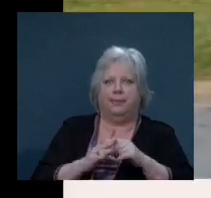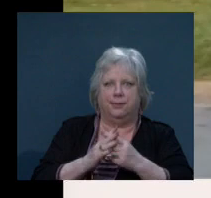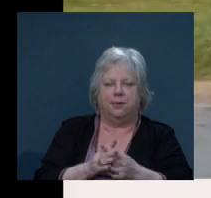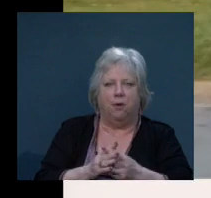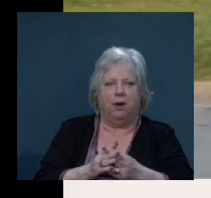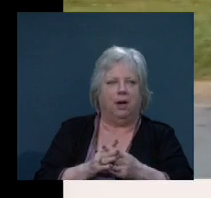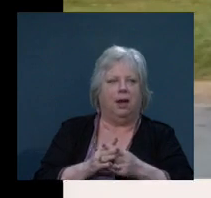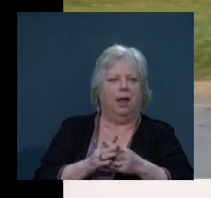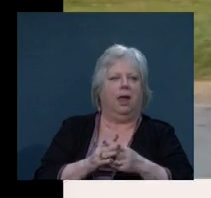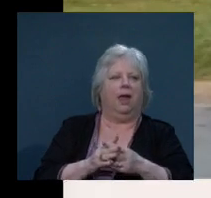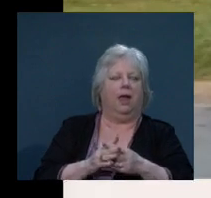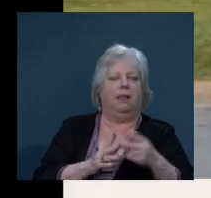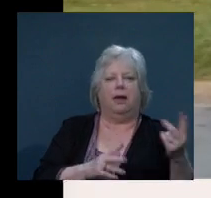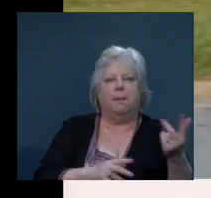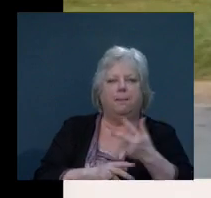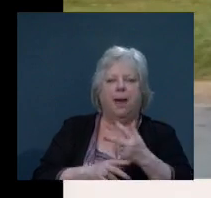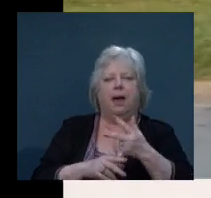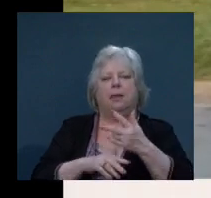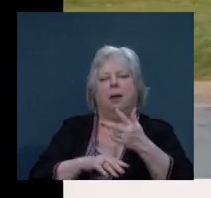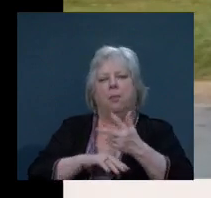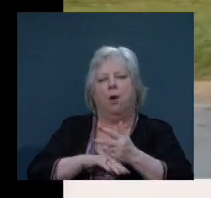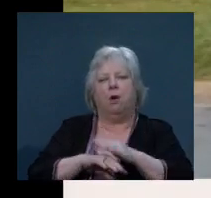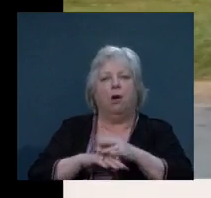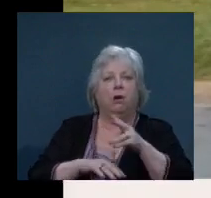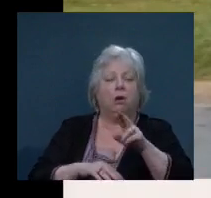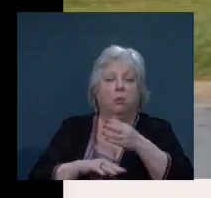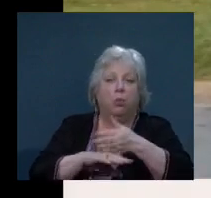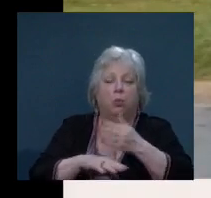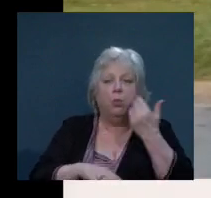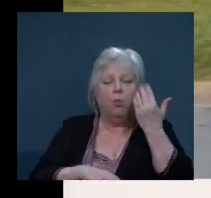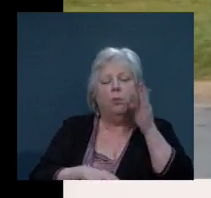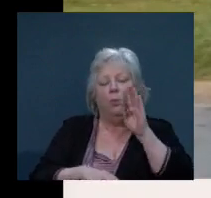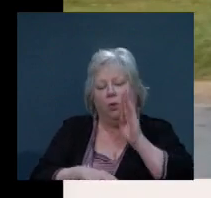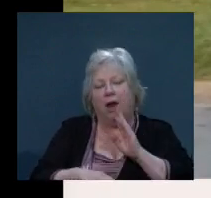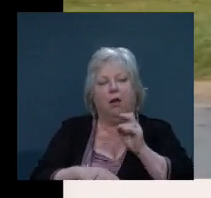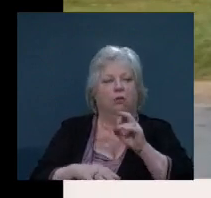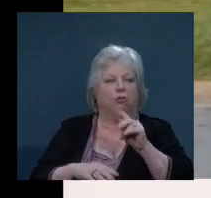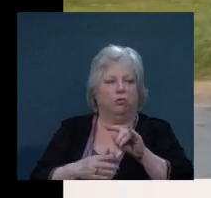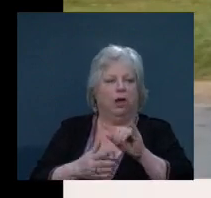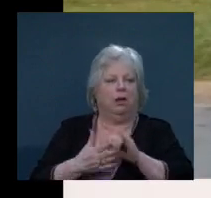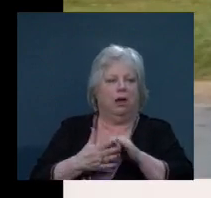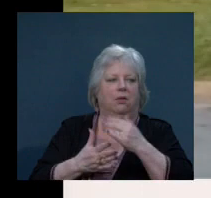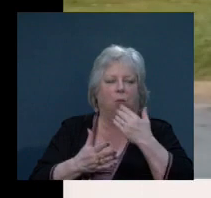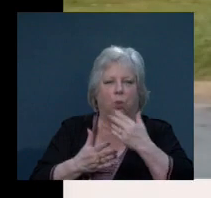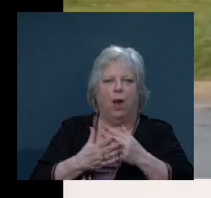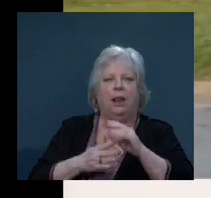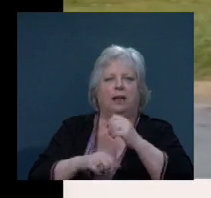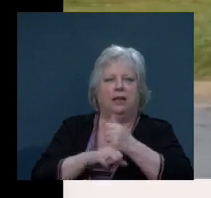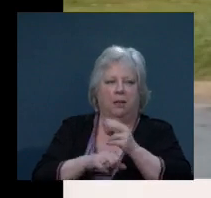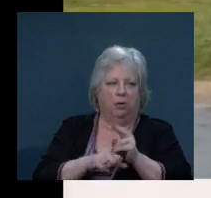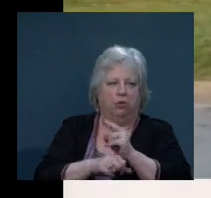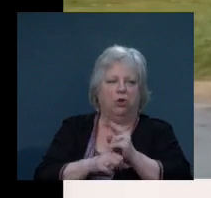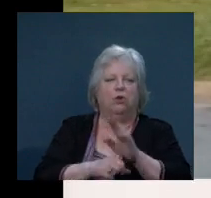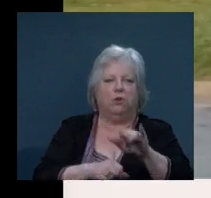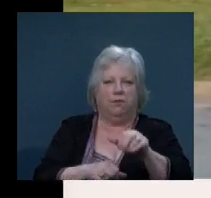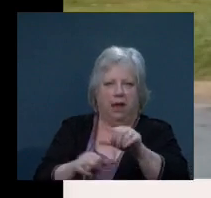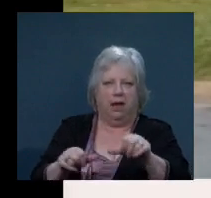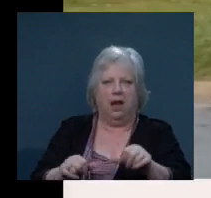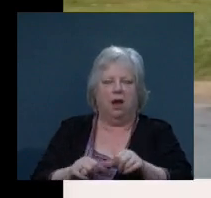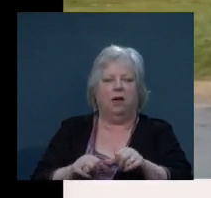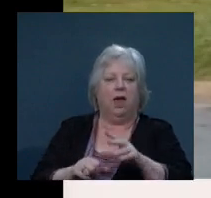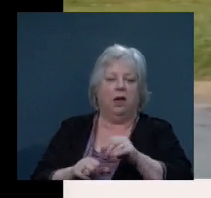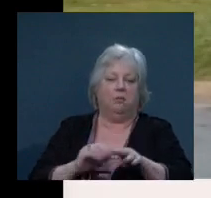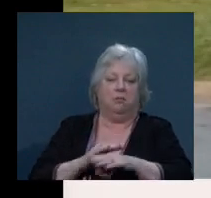and they come by and park on Brown Street. That's a well-established use of the area,